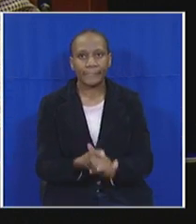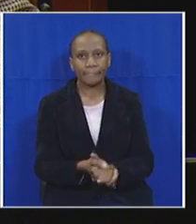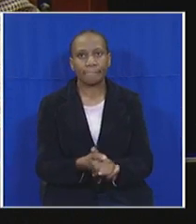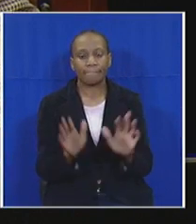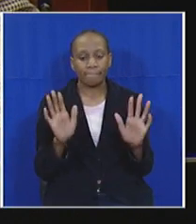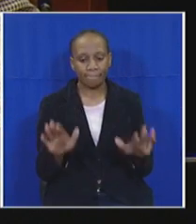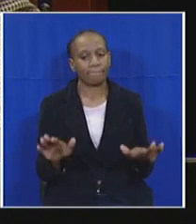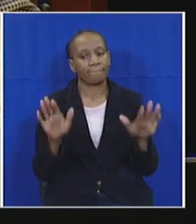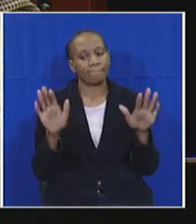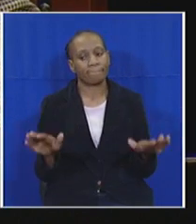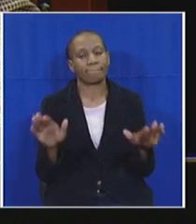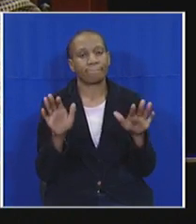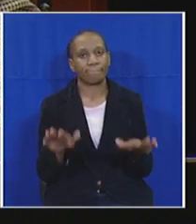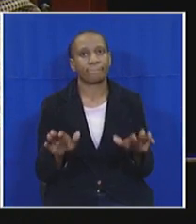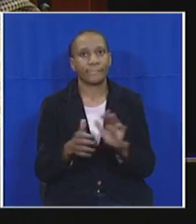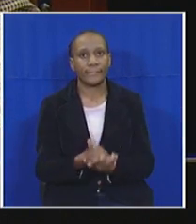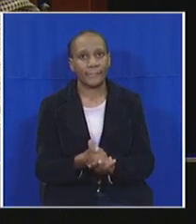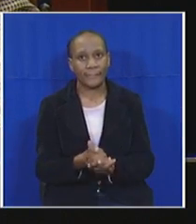order.